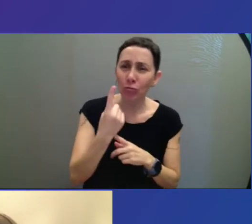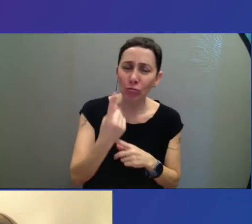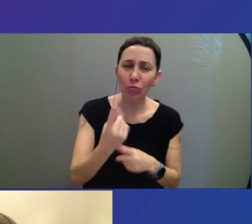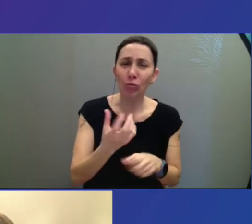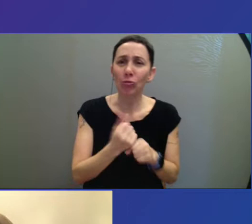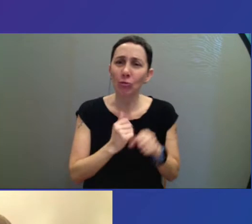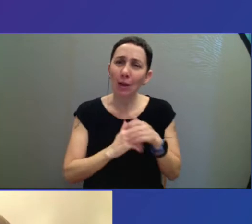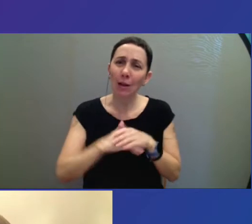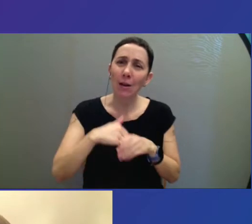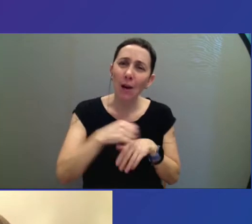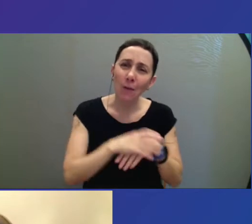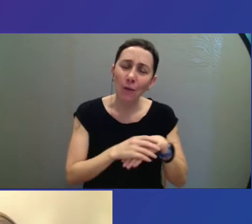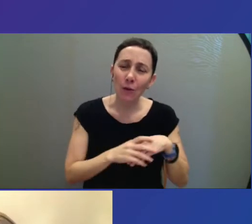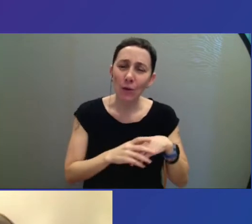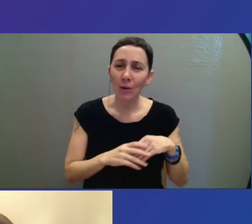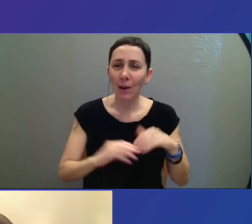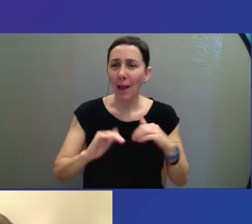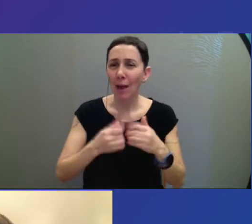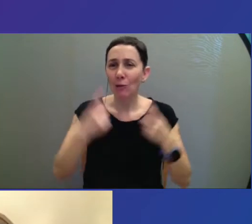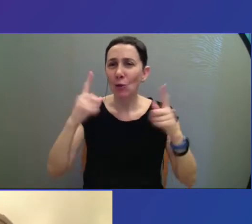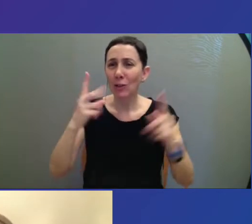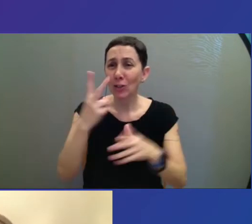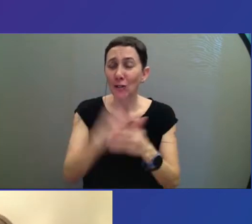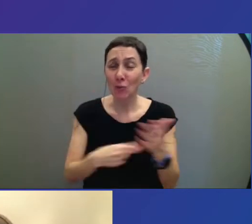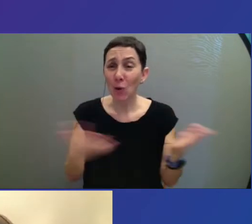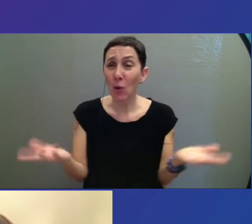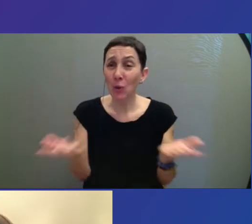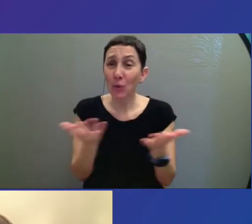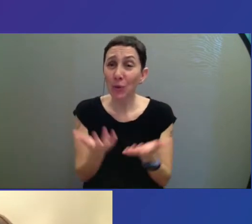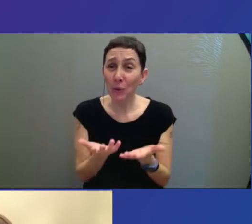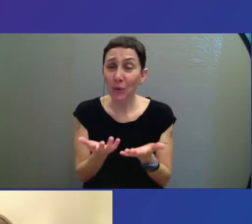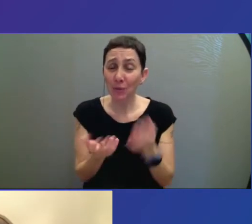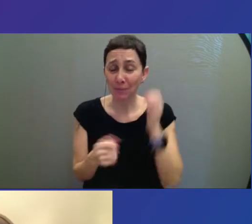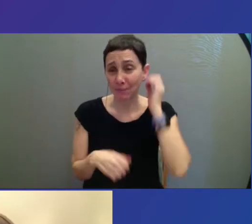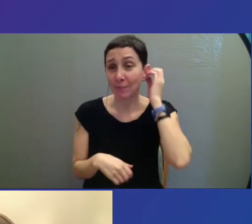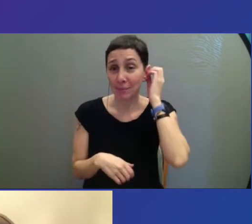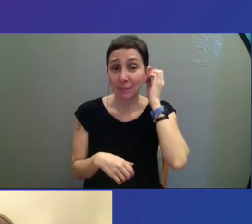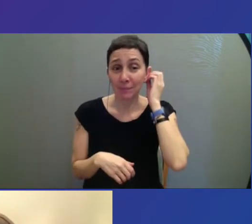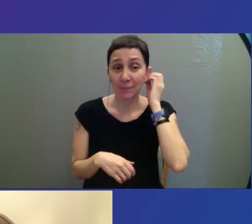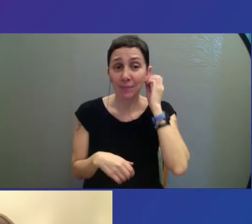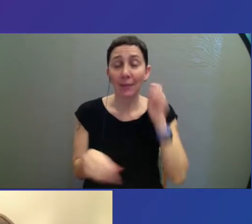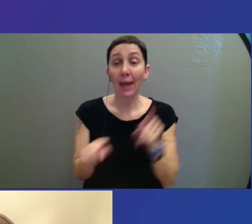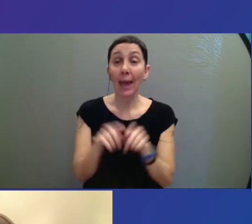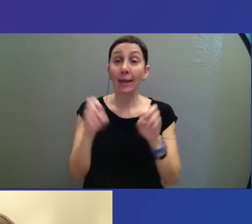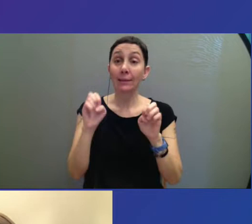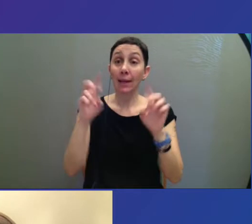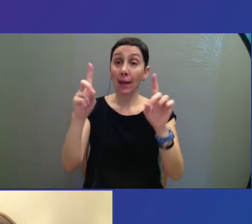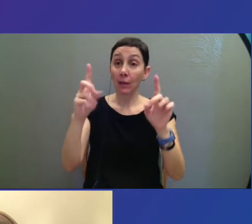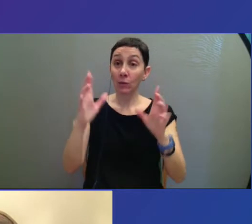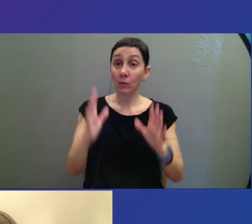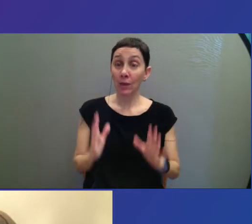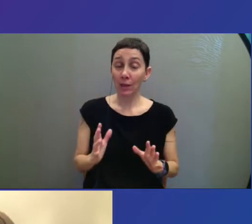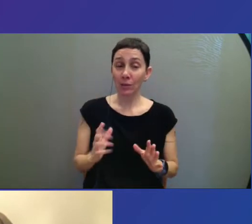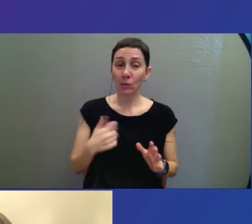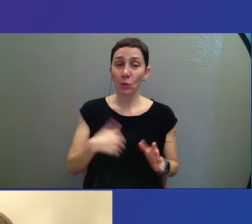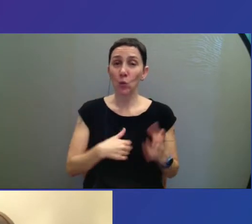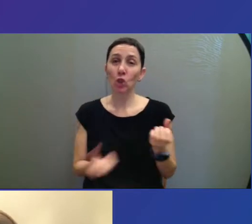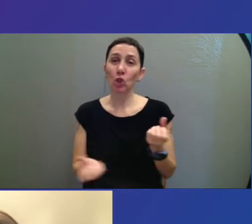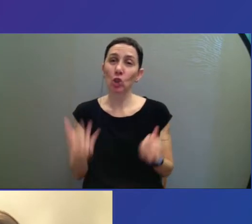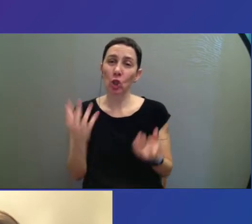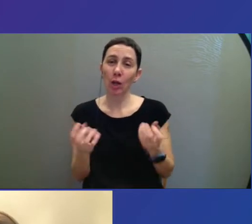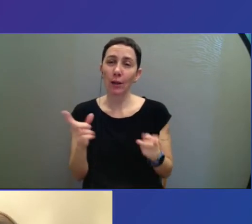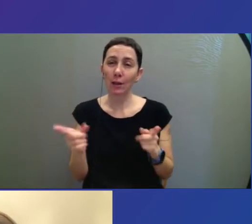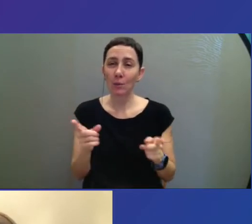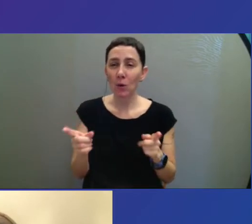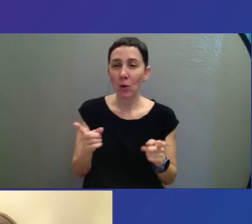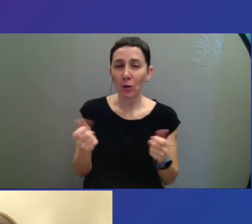right? Like both, you know, are important. And as educators, it's like we're juggling both and trying to be